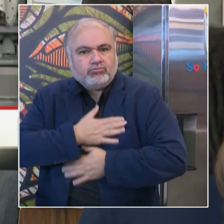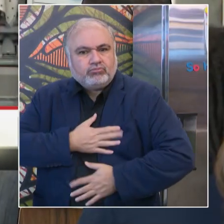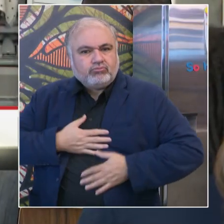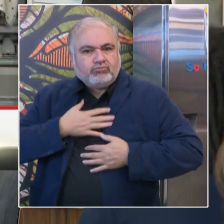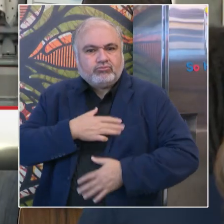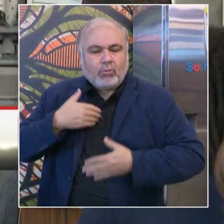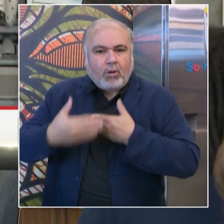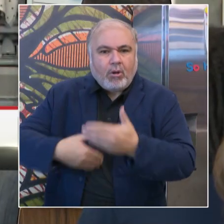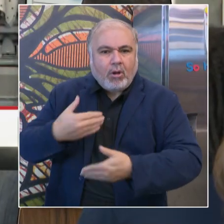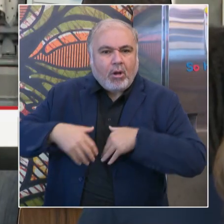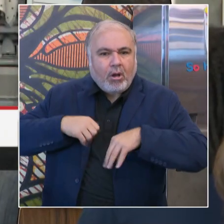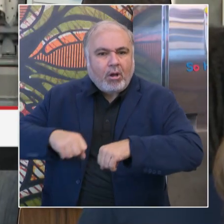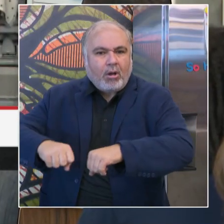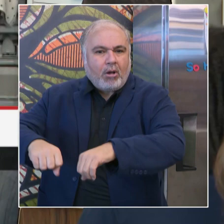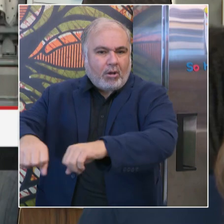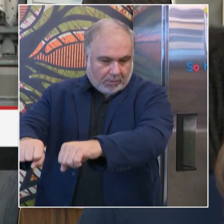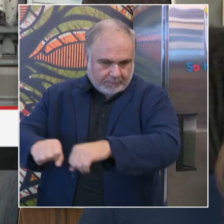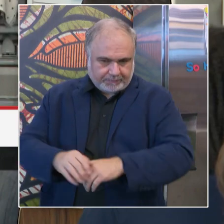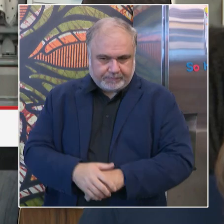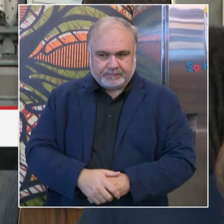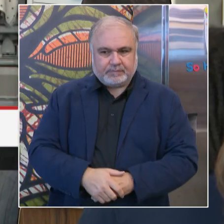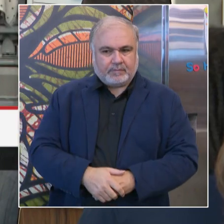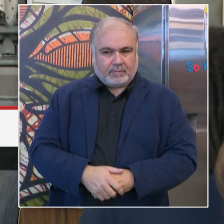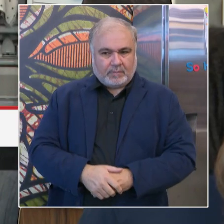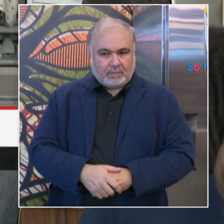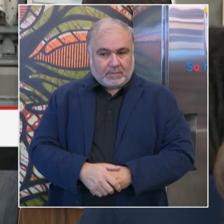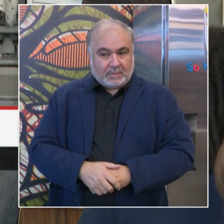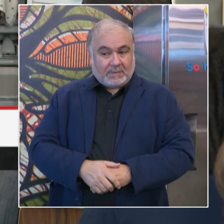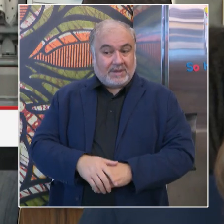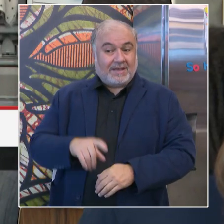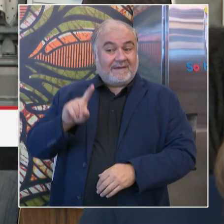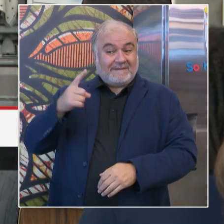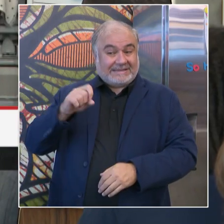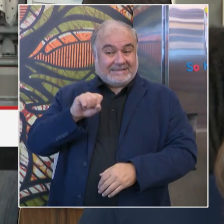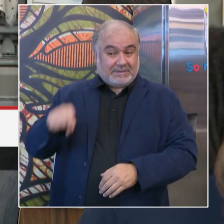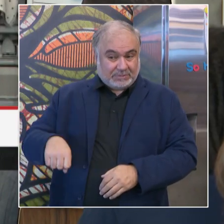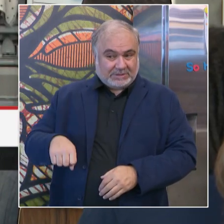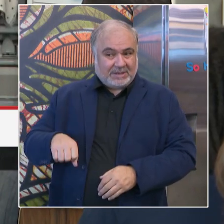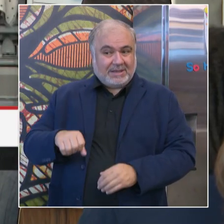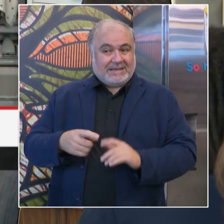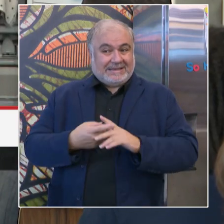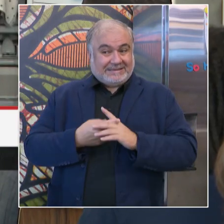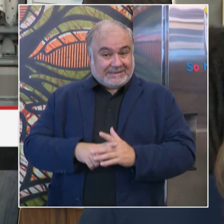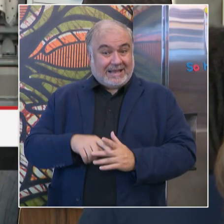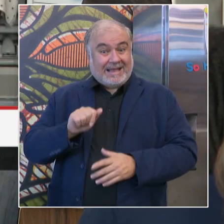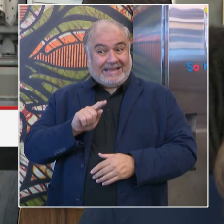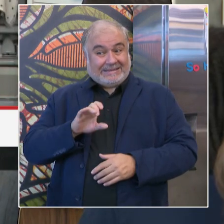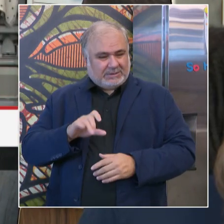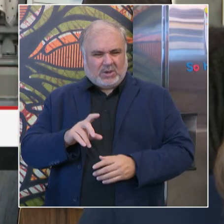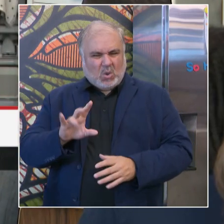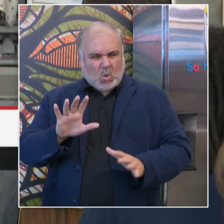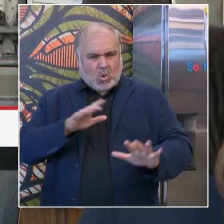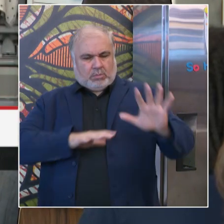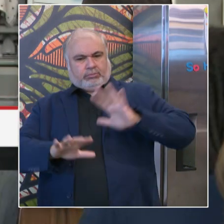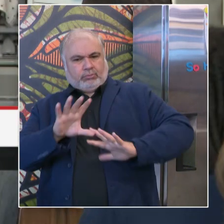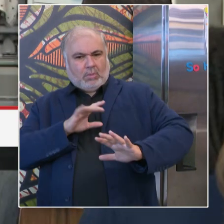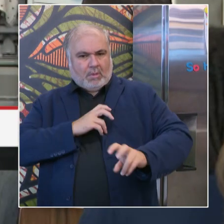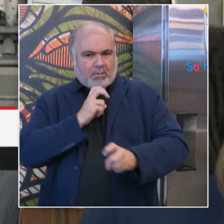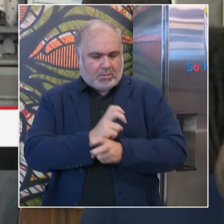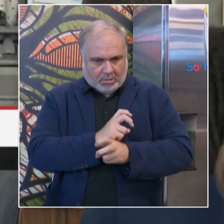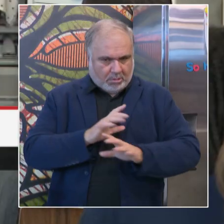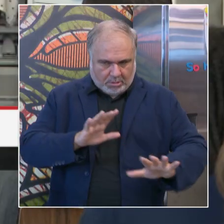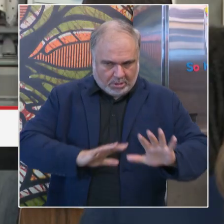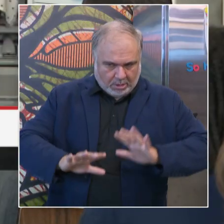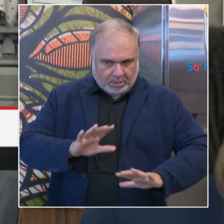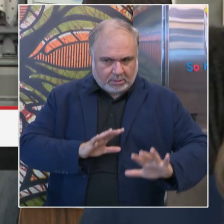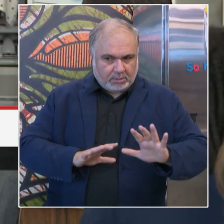Sorry. My first semester at ATC was a big adjustment, though. I struggled with college-level coursework. I was constantly late to class, and one day,